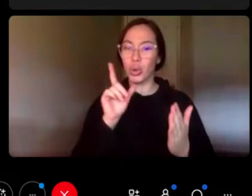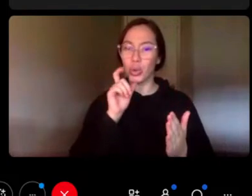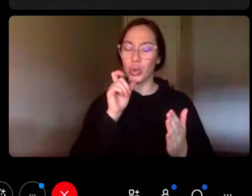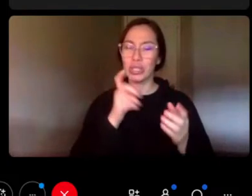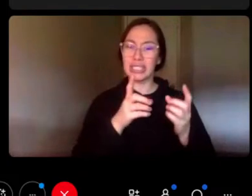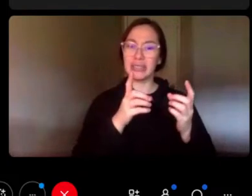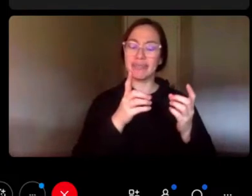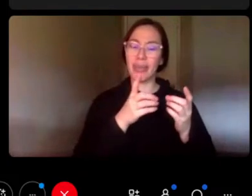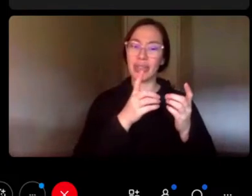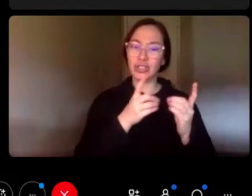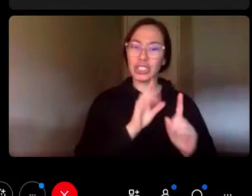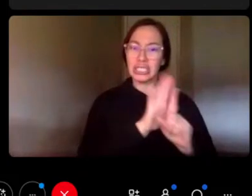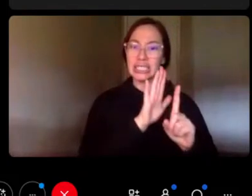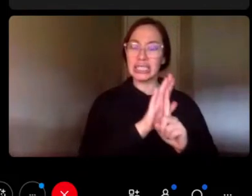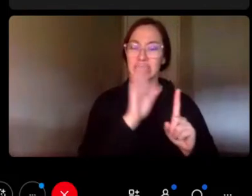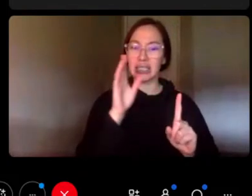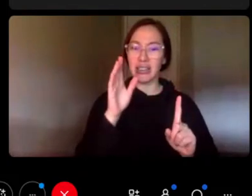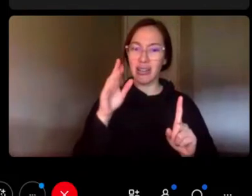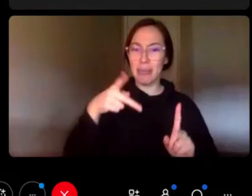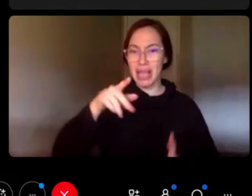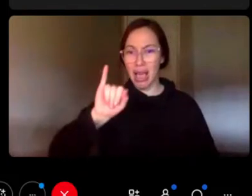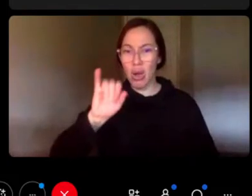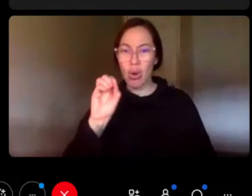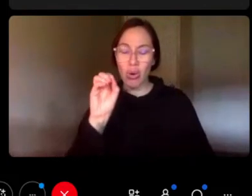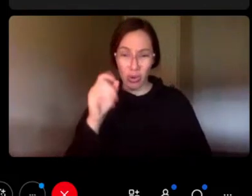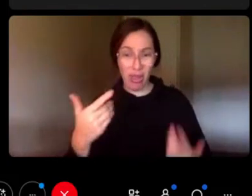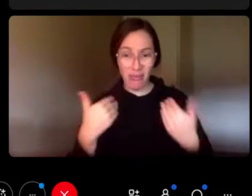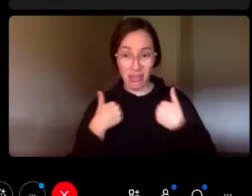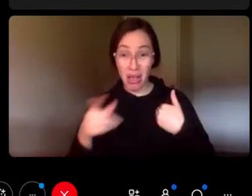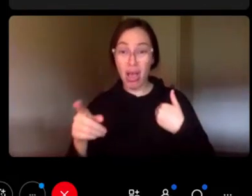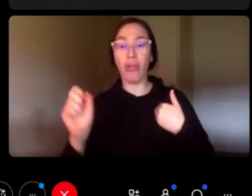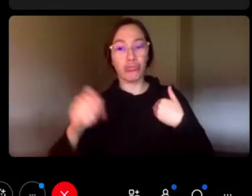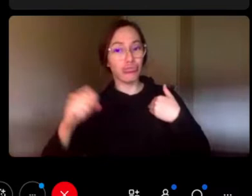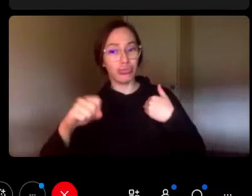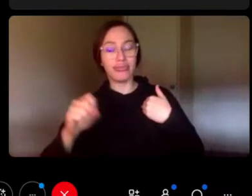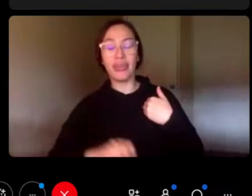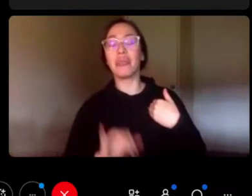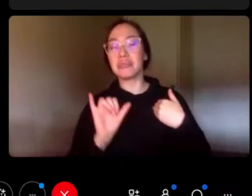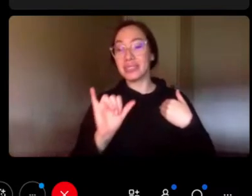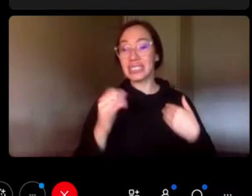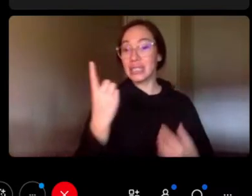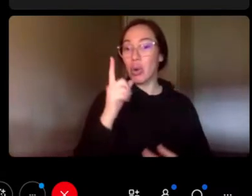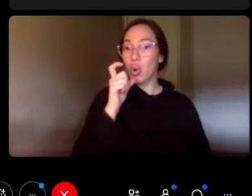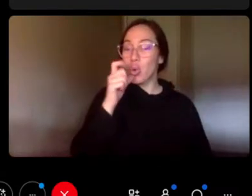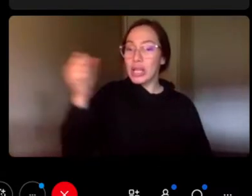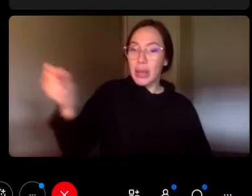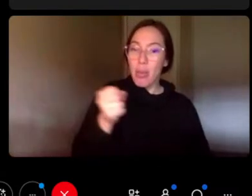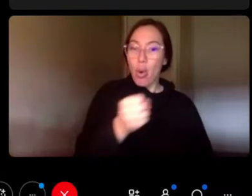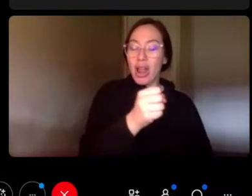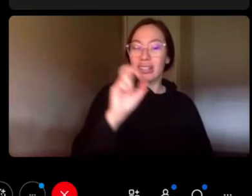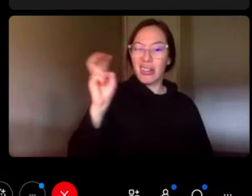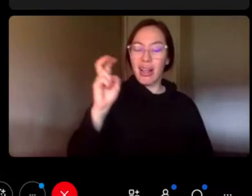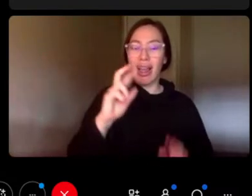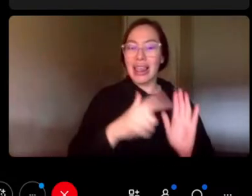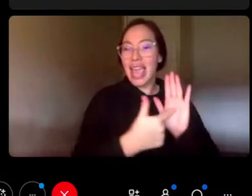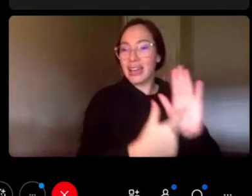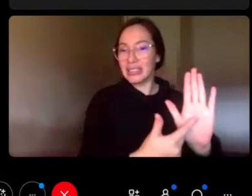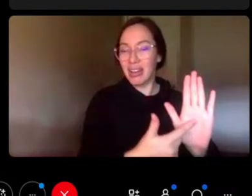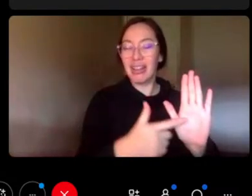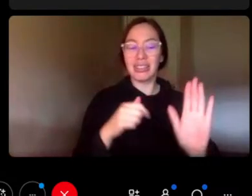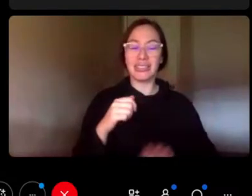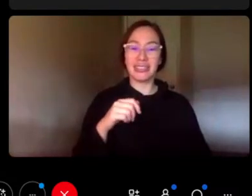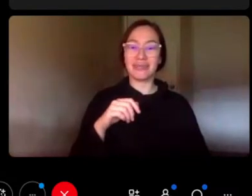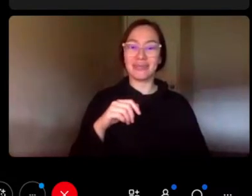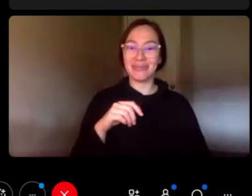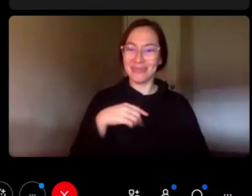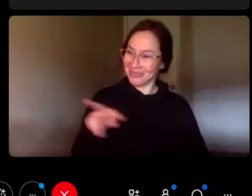district spokesperson? Do you guys have a PIO? You do. Someone who's appointed to do that. We're looking at her. How